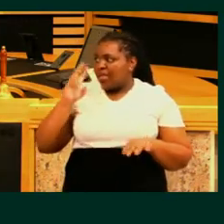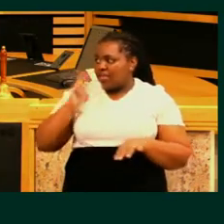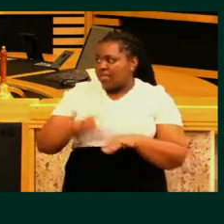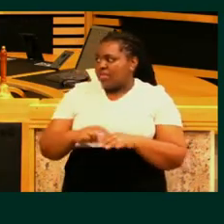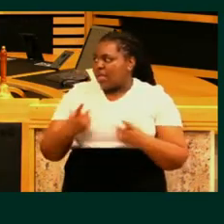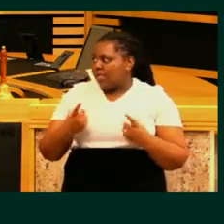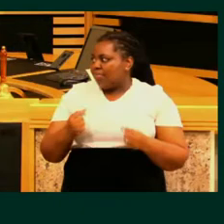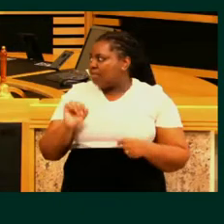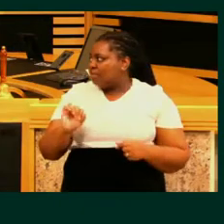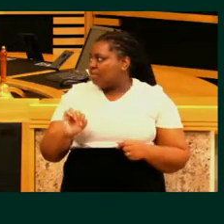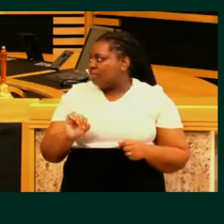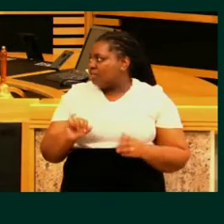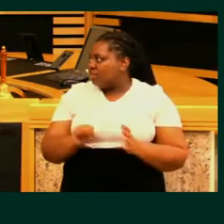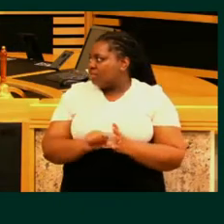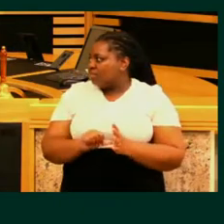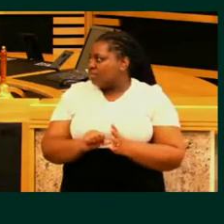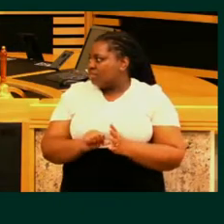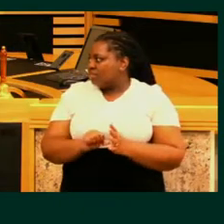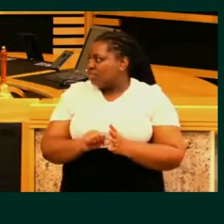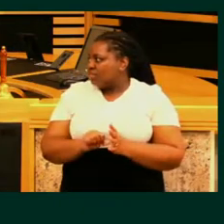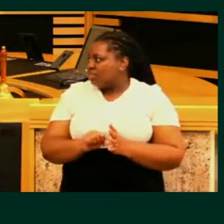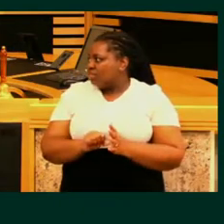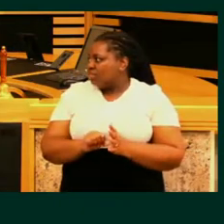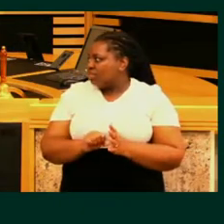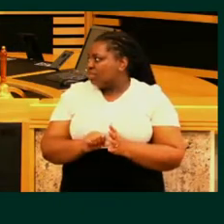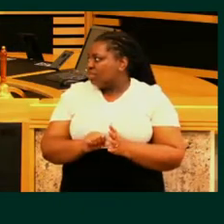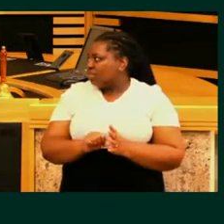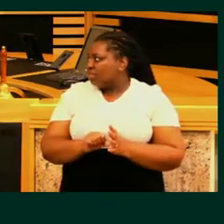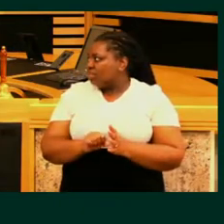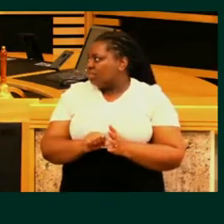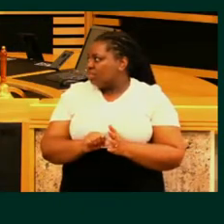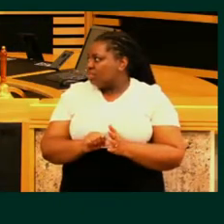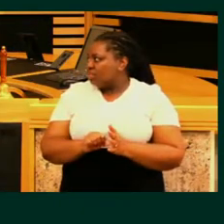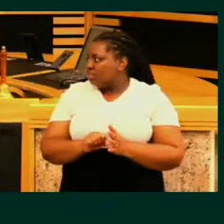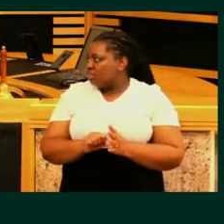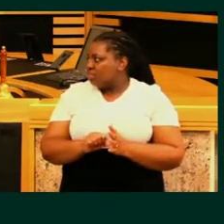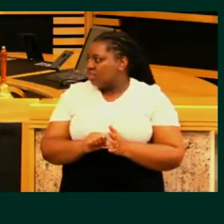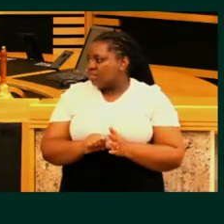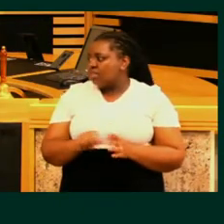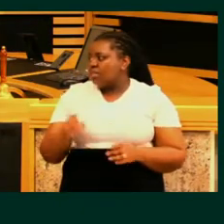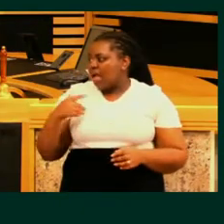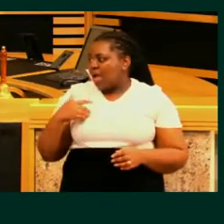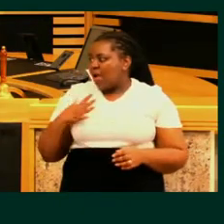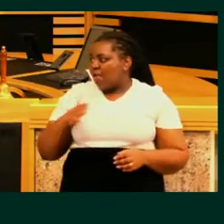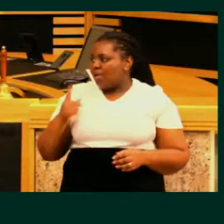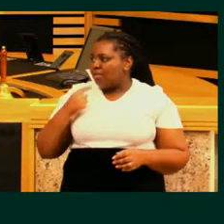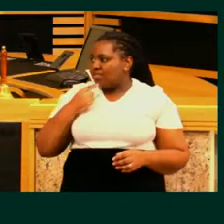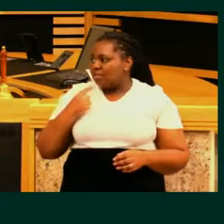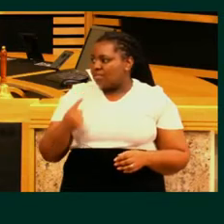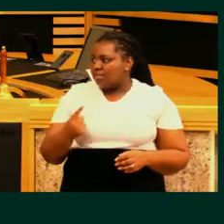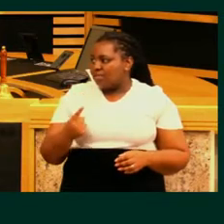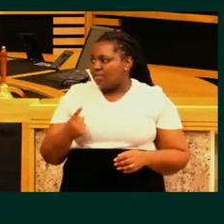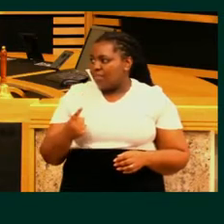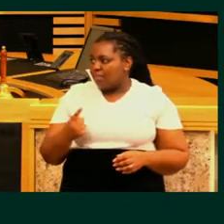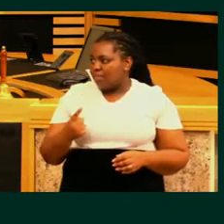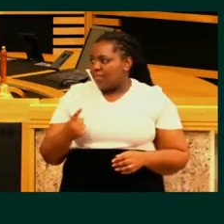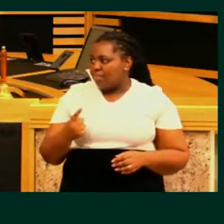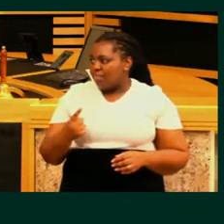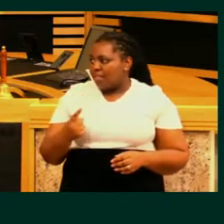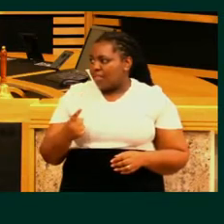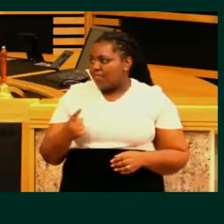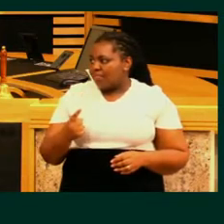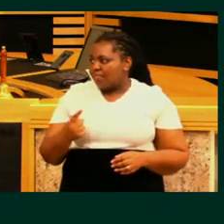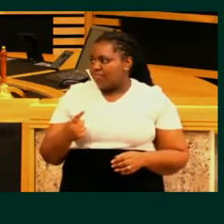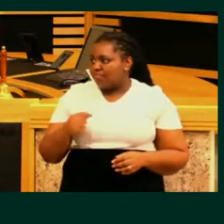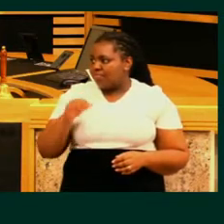of them was South Africa so that there will be a training on that so I just want to say that um African